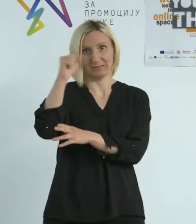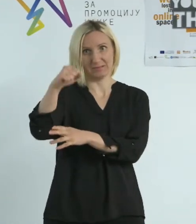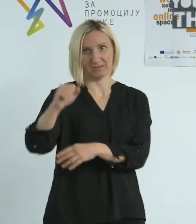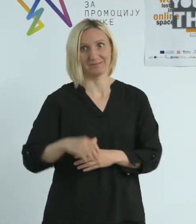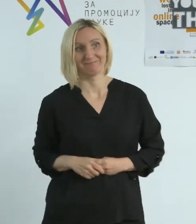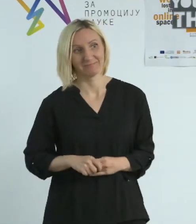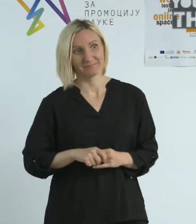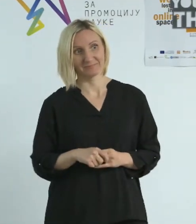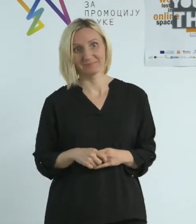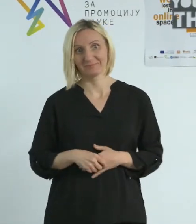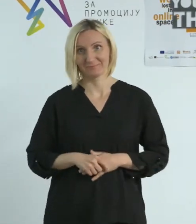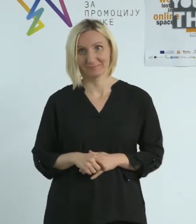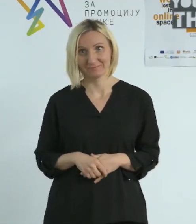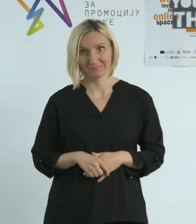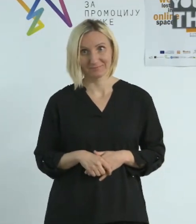Okay.